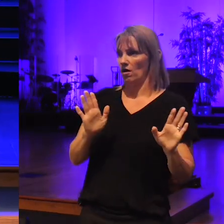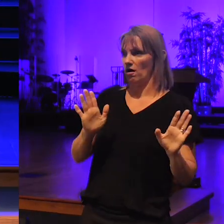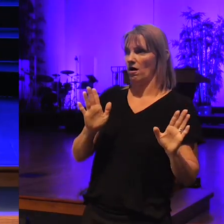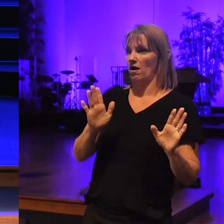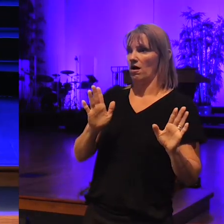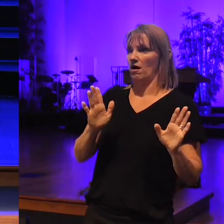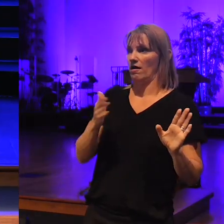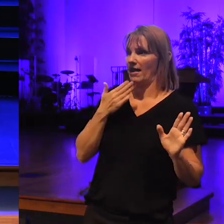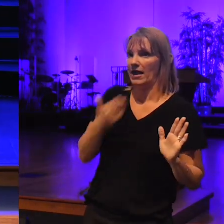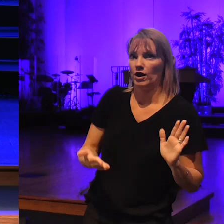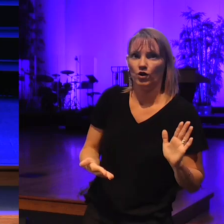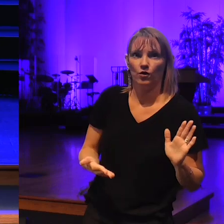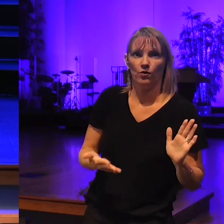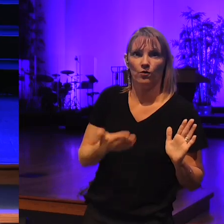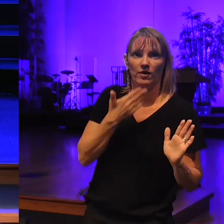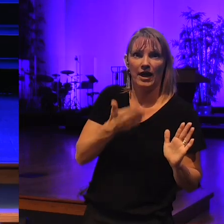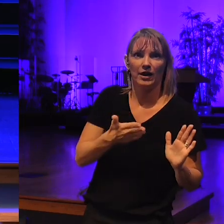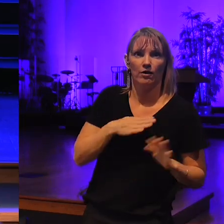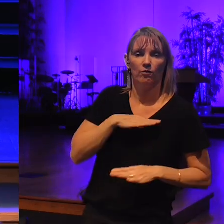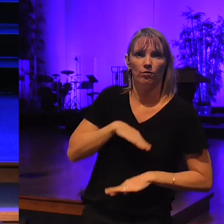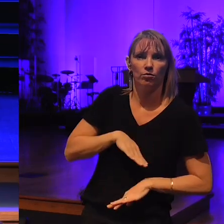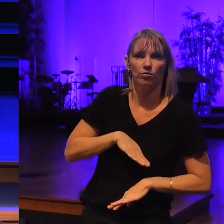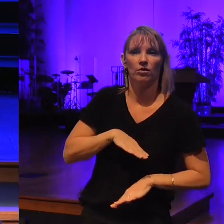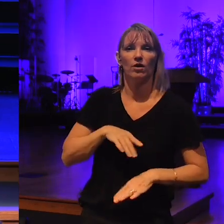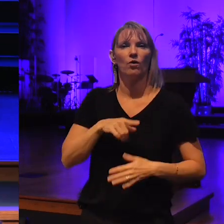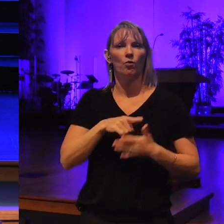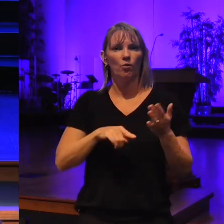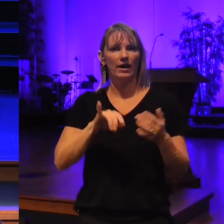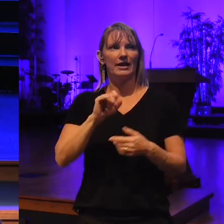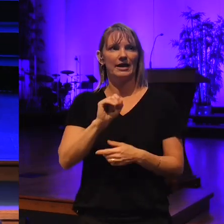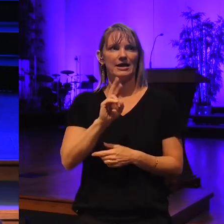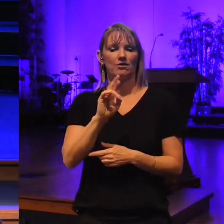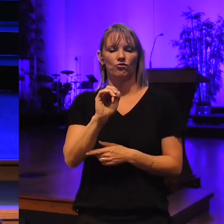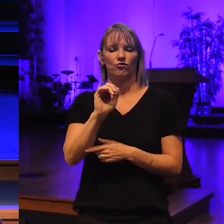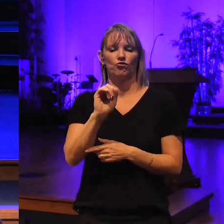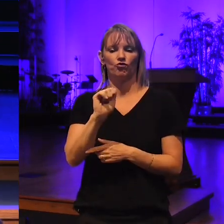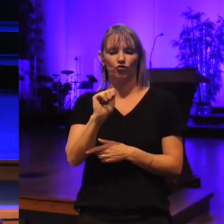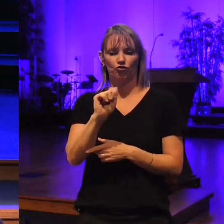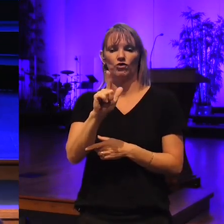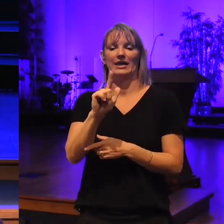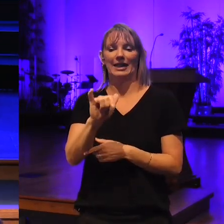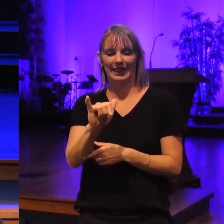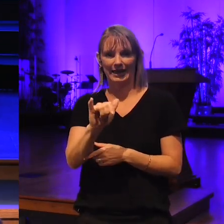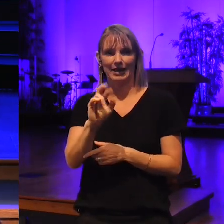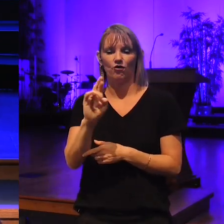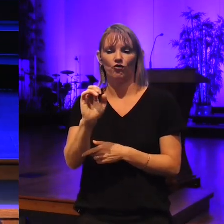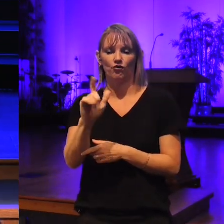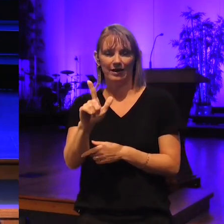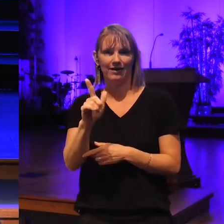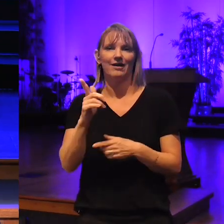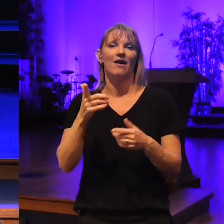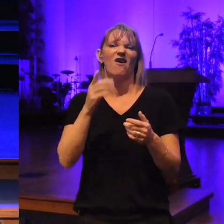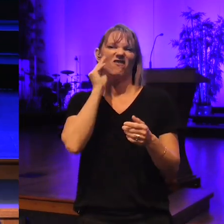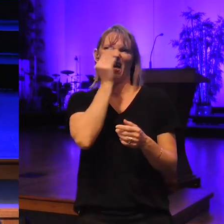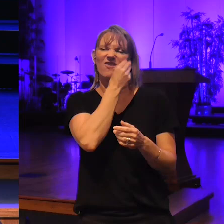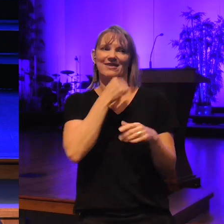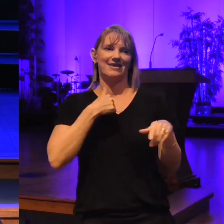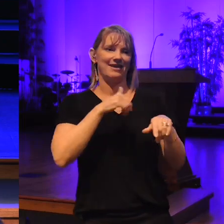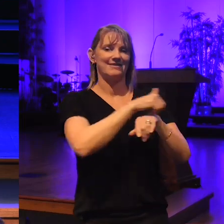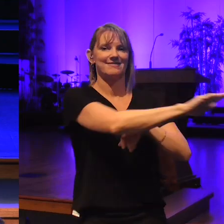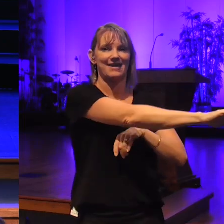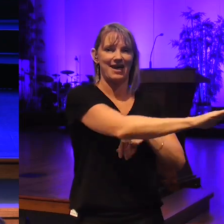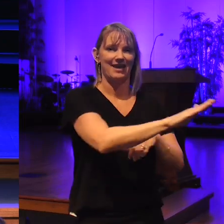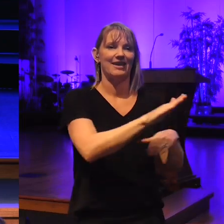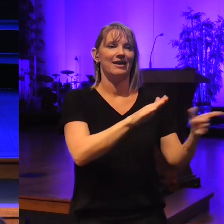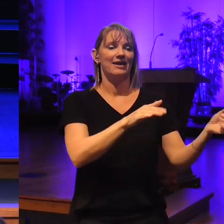you. Oh, what is really real? So I sent him a big bouquet of flowers, and he wrote me a little note, and he